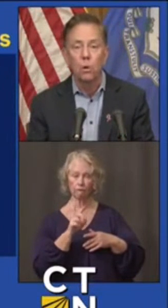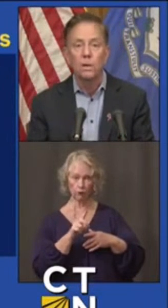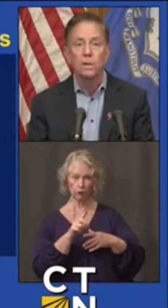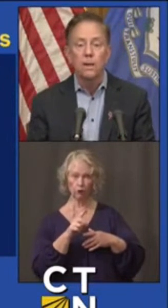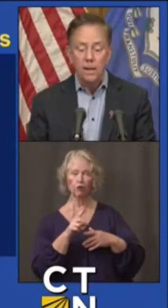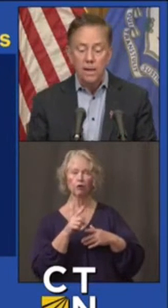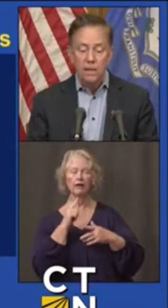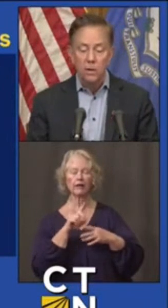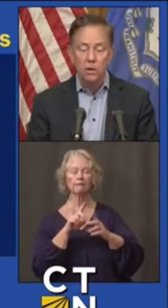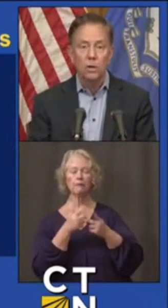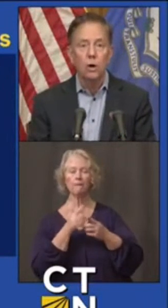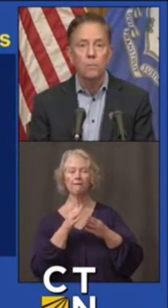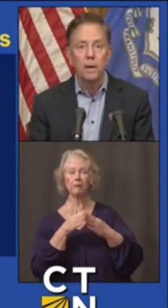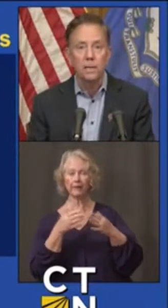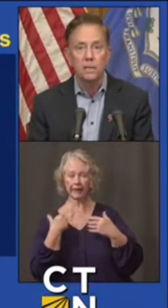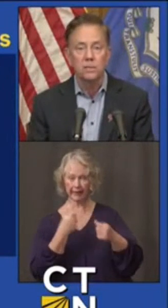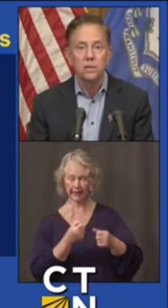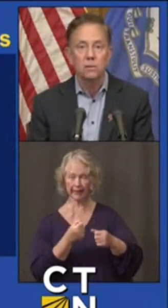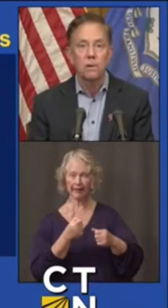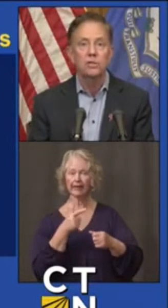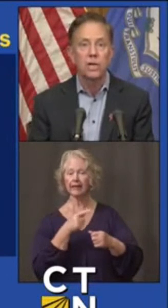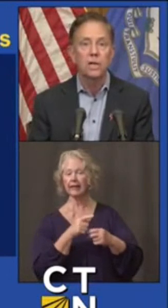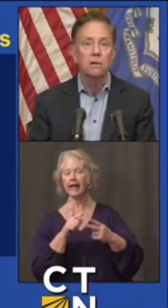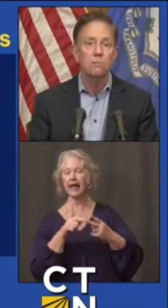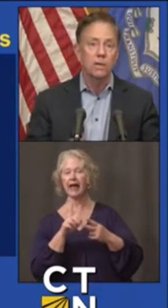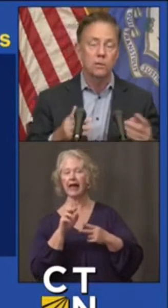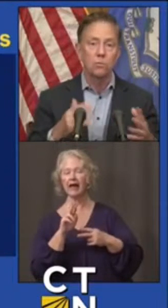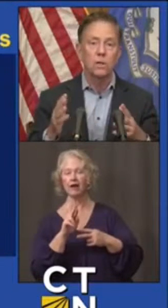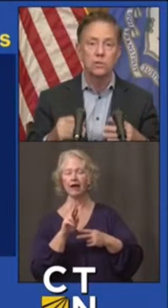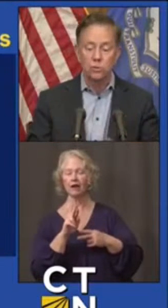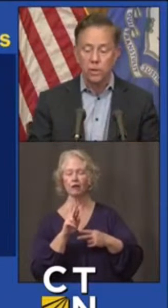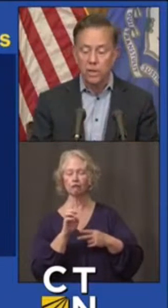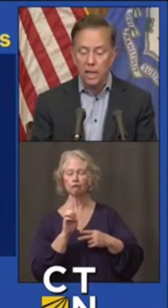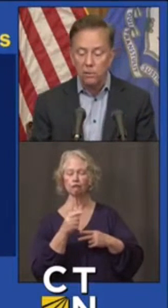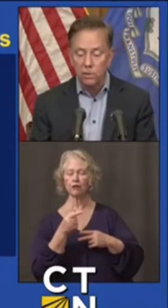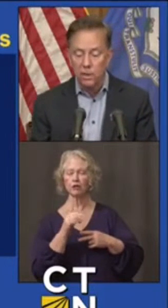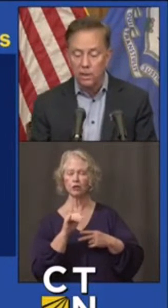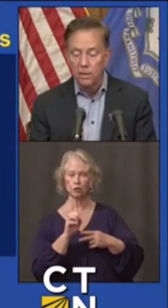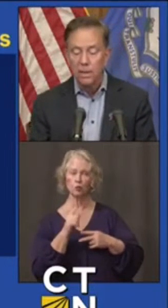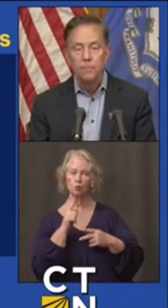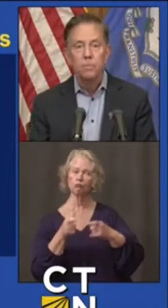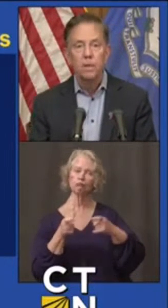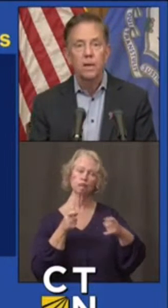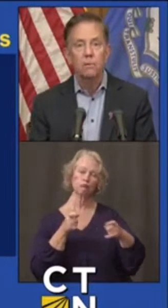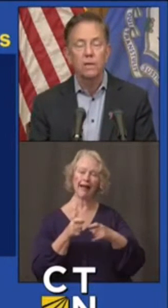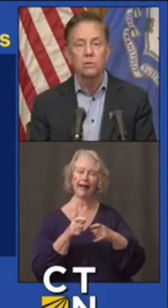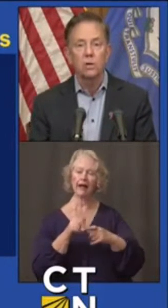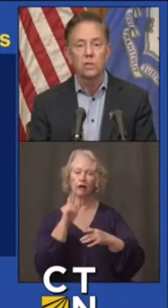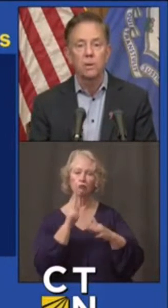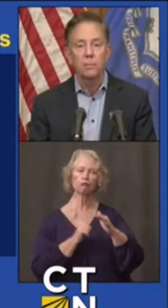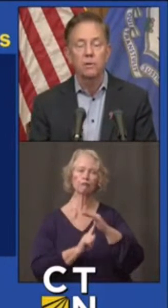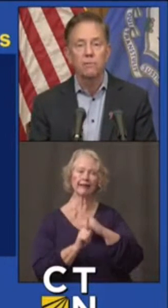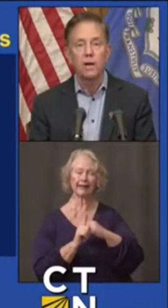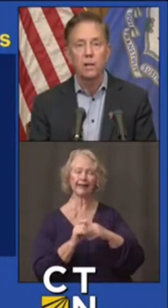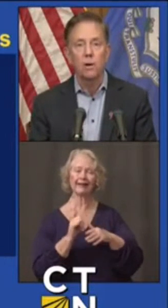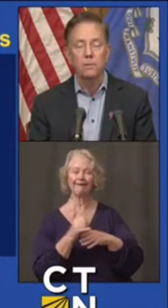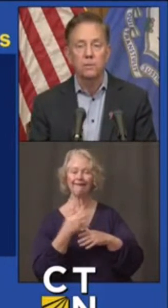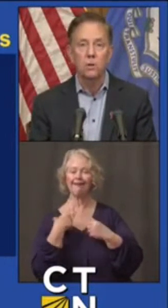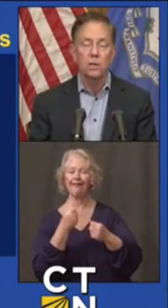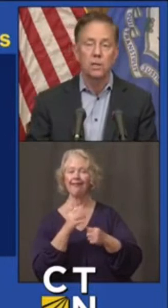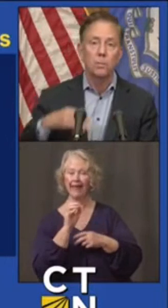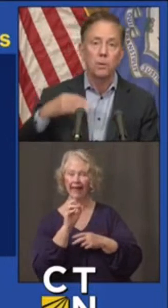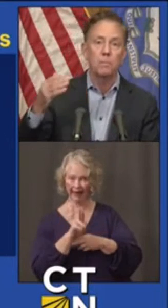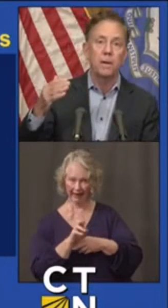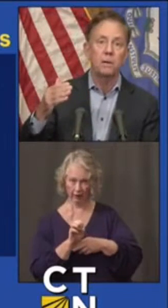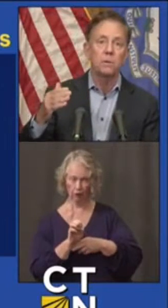board, and her co-pilot is Reg Eady, who runs Trinity Healthcare. And Reg will also be able to follow up and talk a